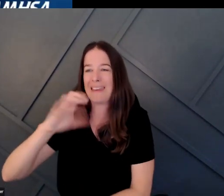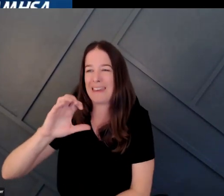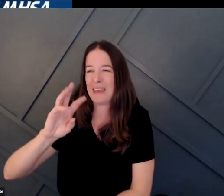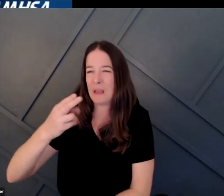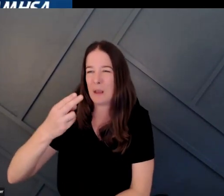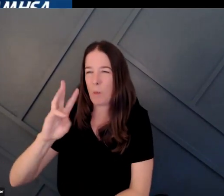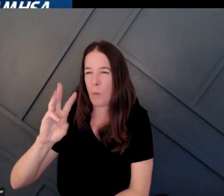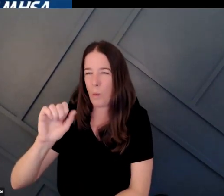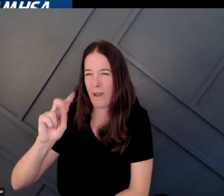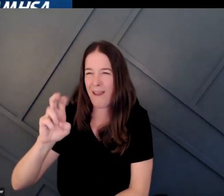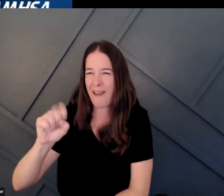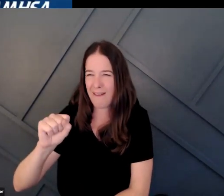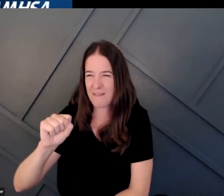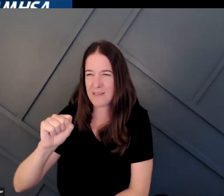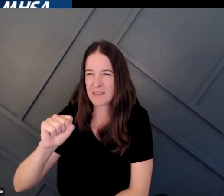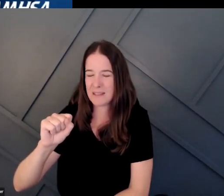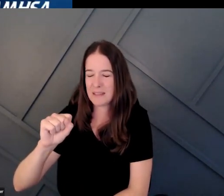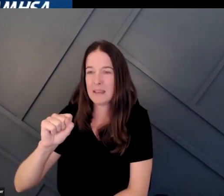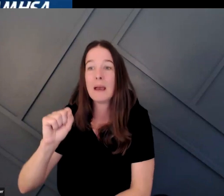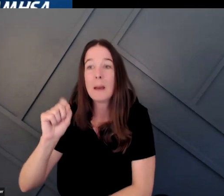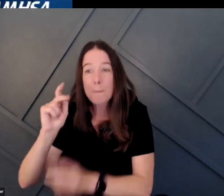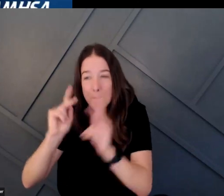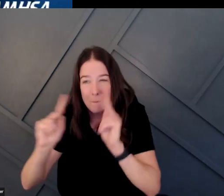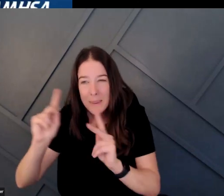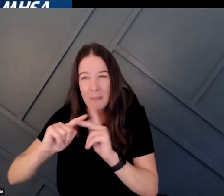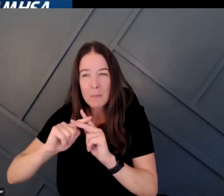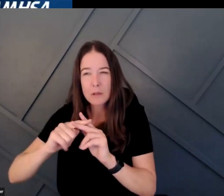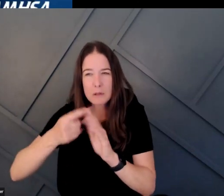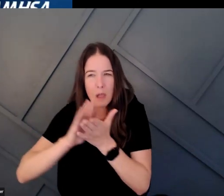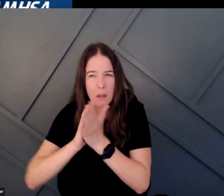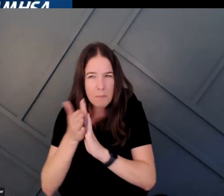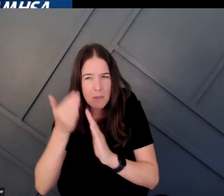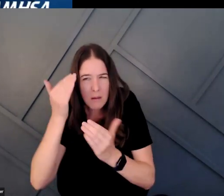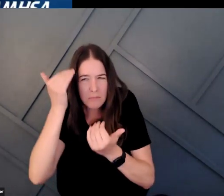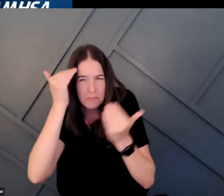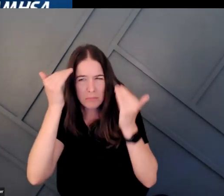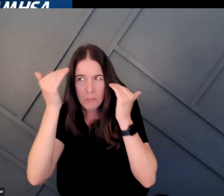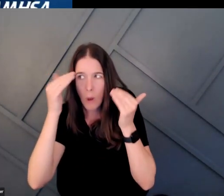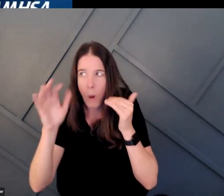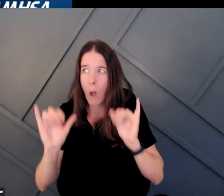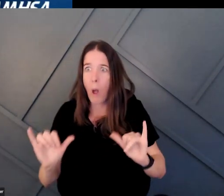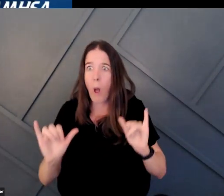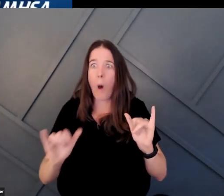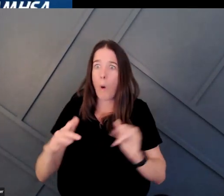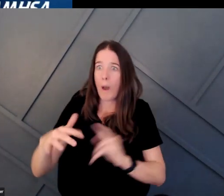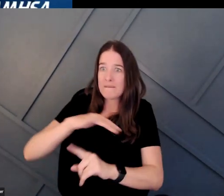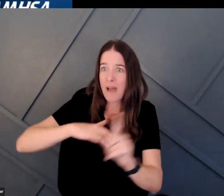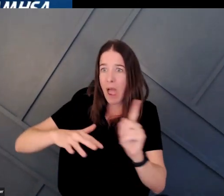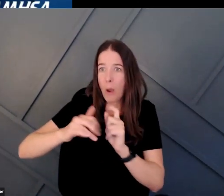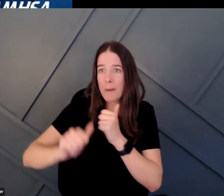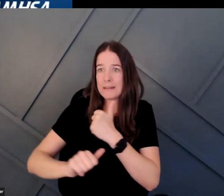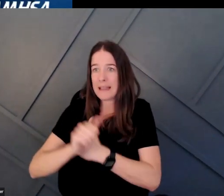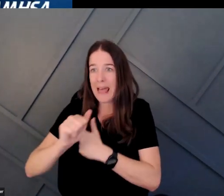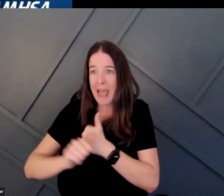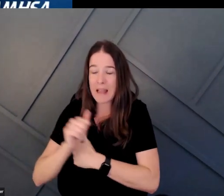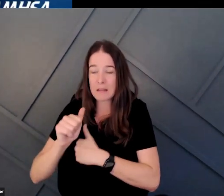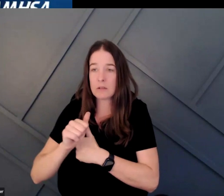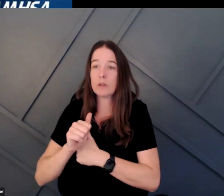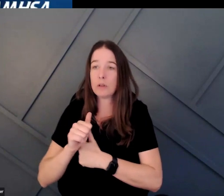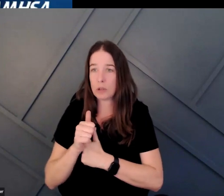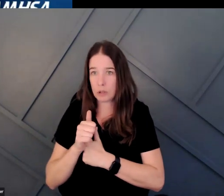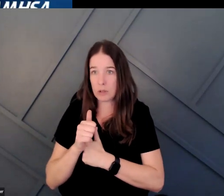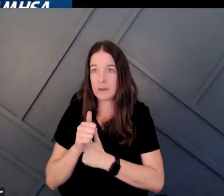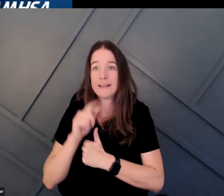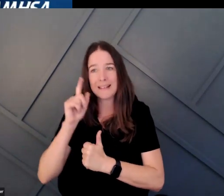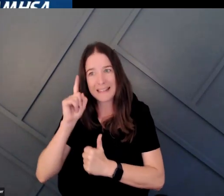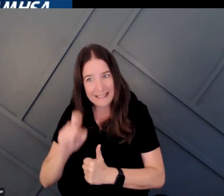really serious hazard. It's an environmental hazard. We need to take it seriously as we would even in the